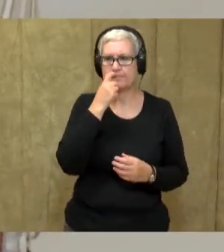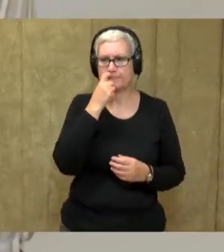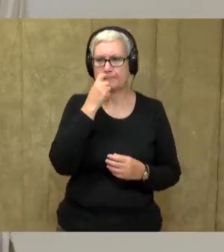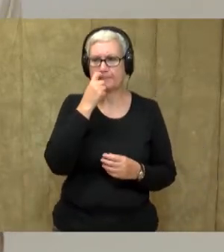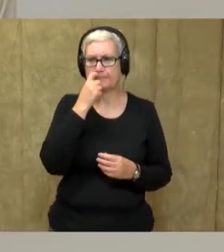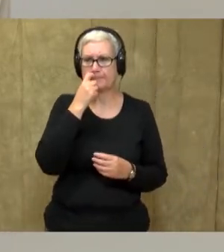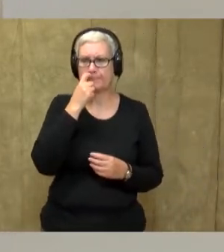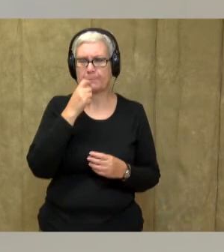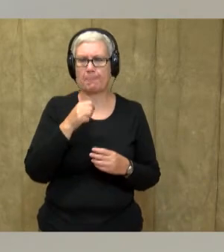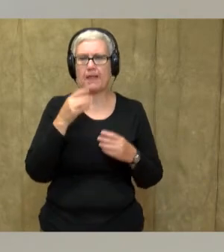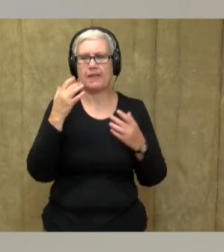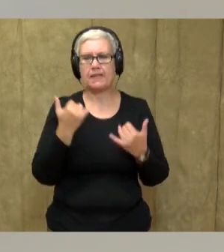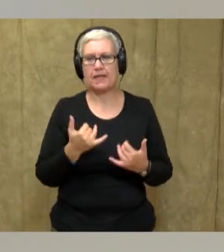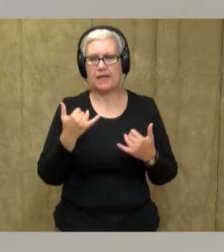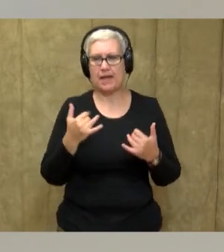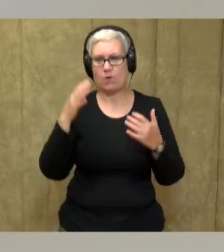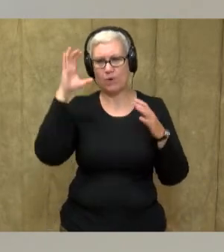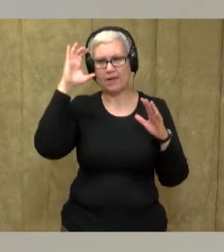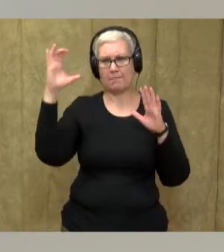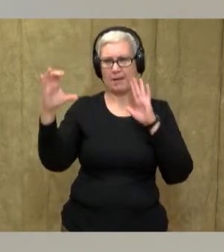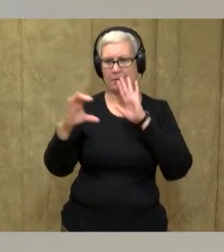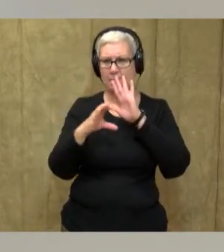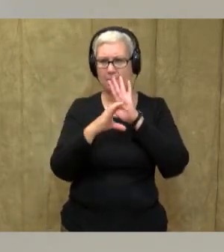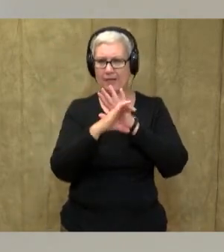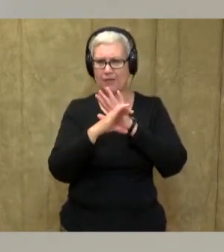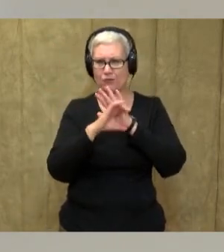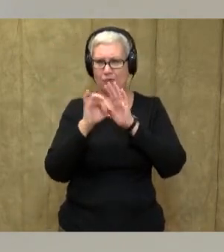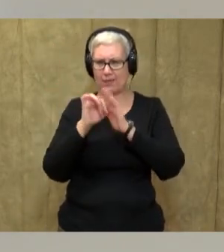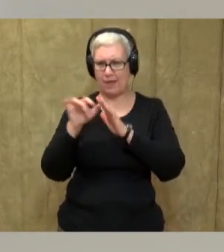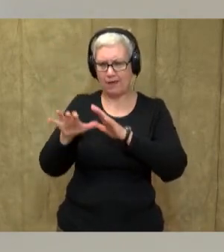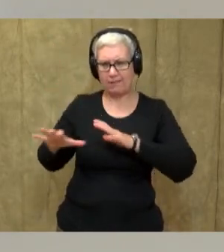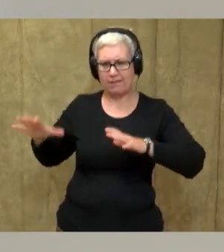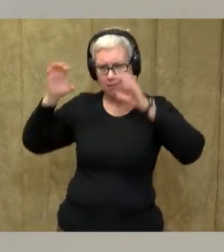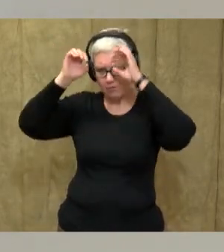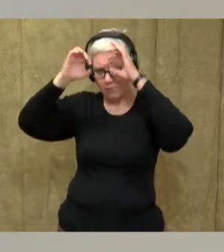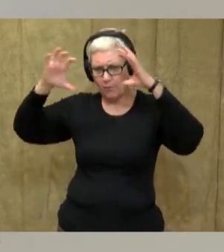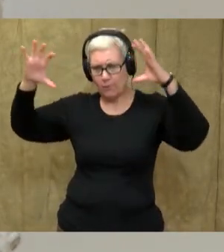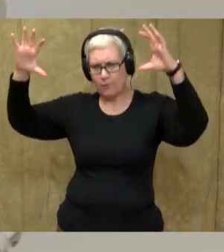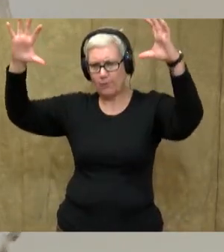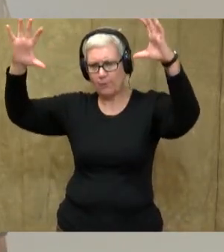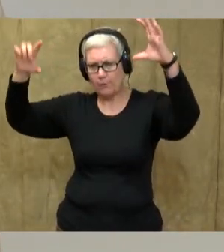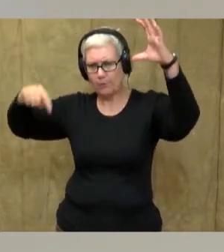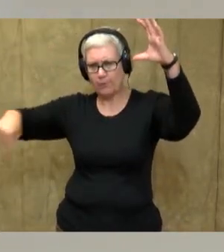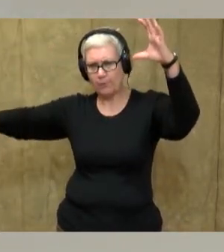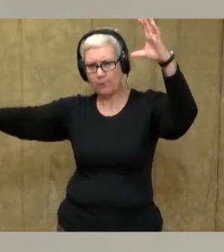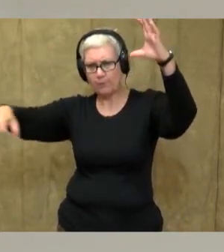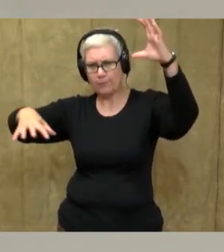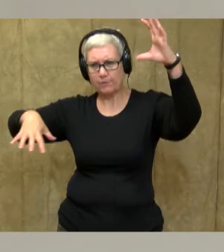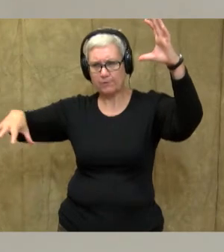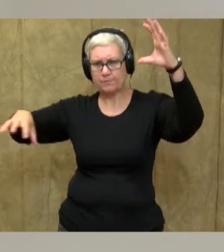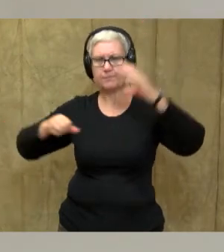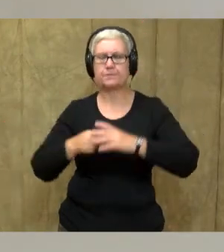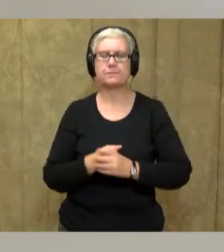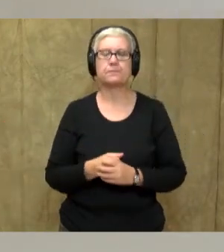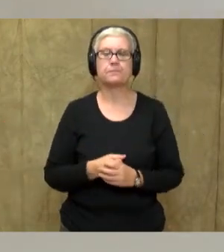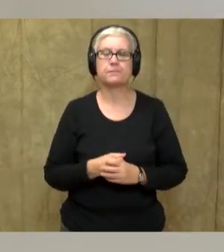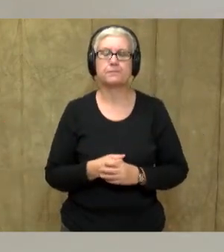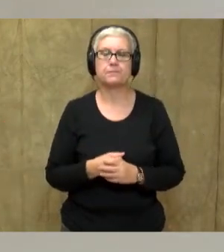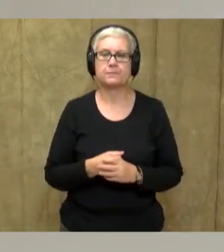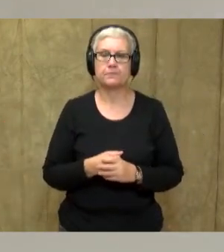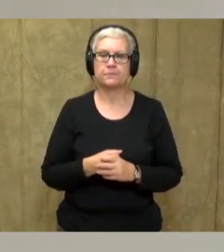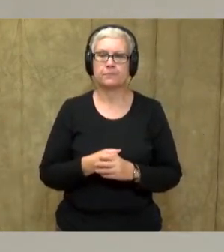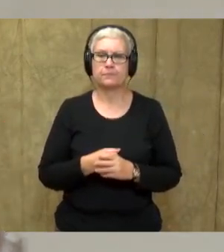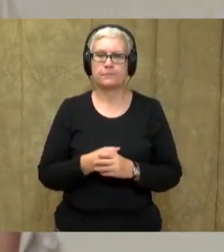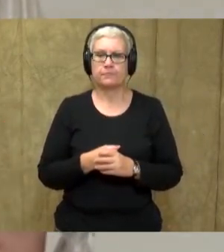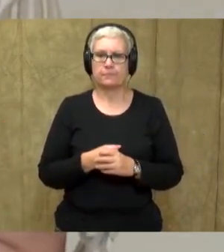especially if we can picture that tiny little island secluded by all of that water. All right, so I want you to think about what